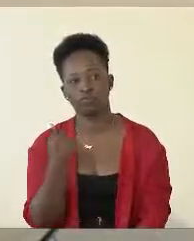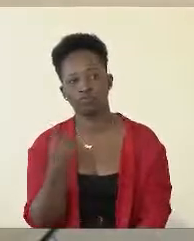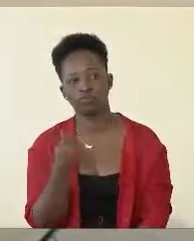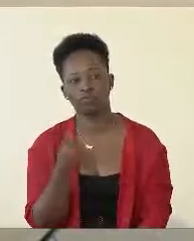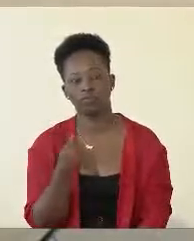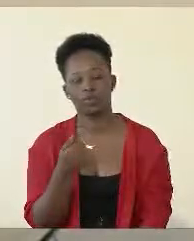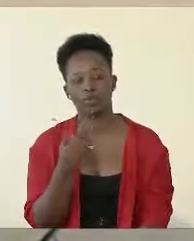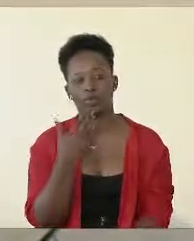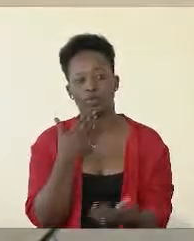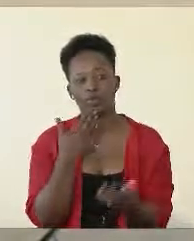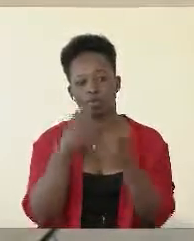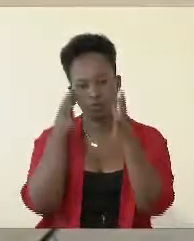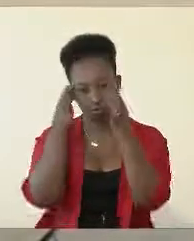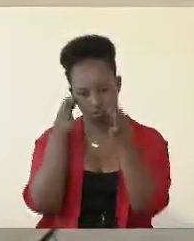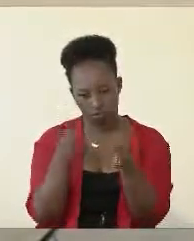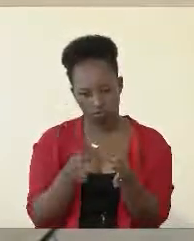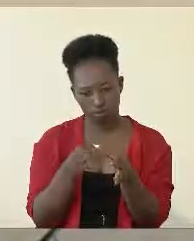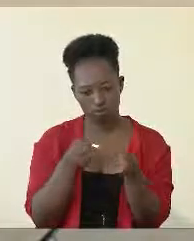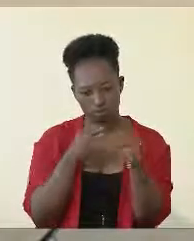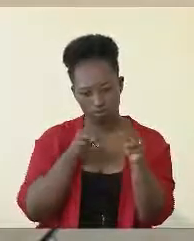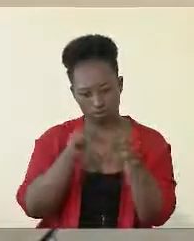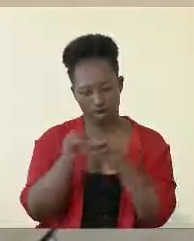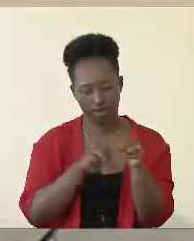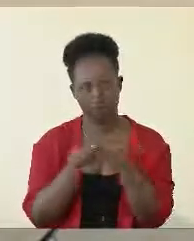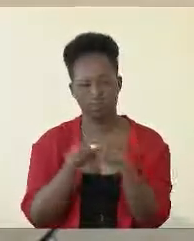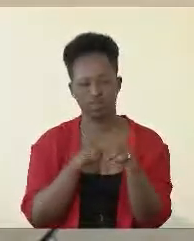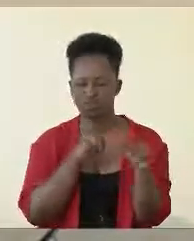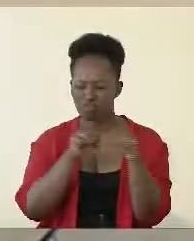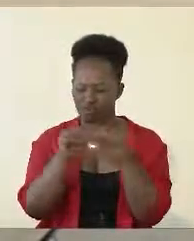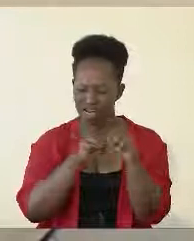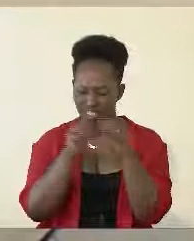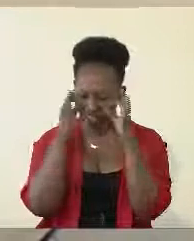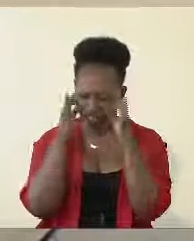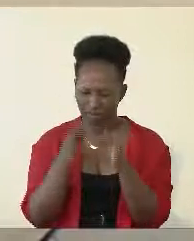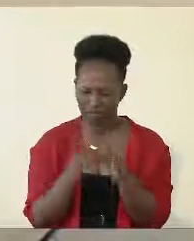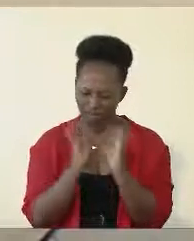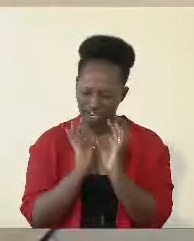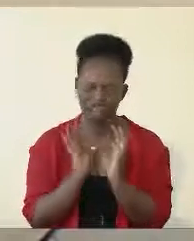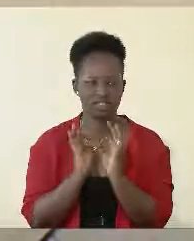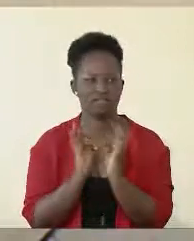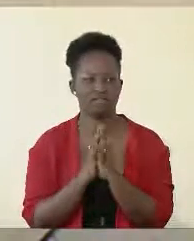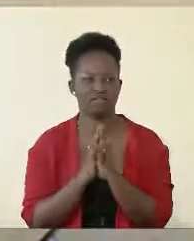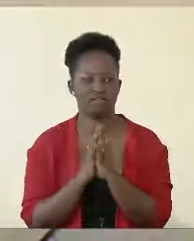good management. This is very important. Good management.